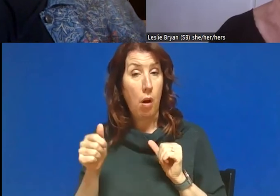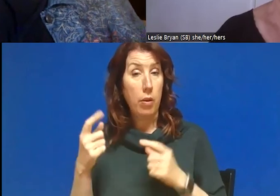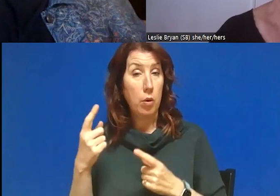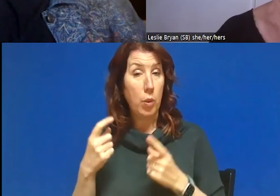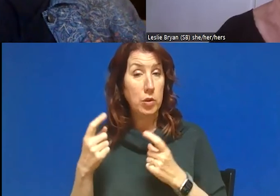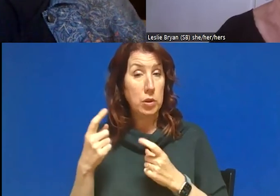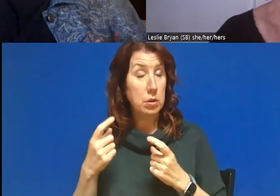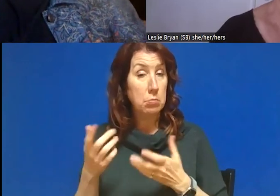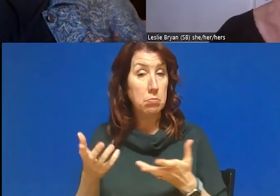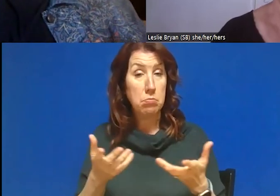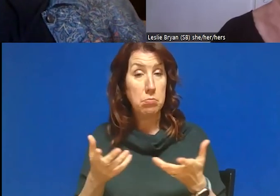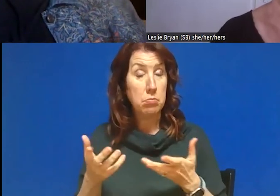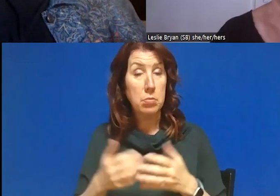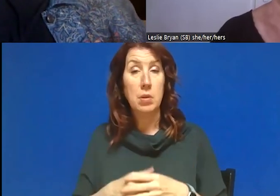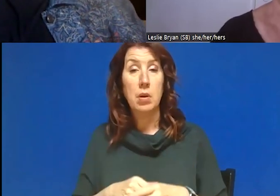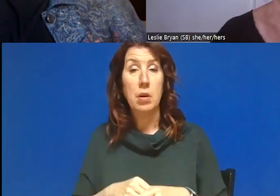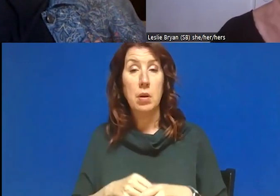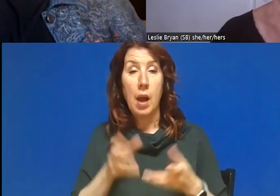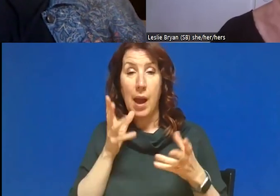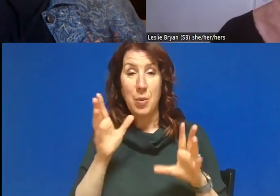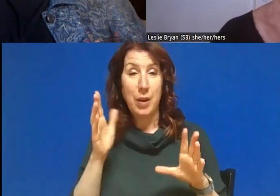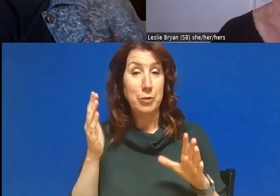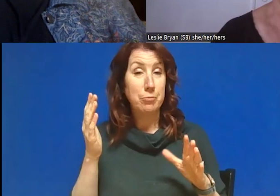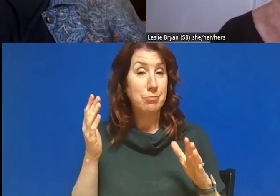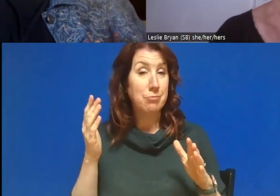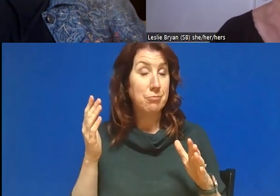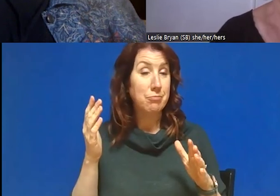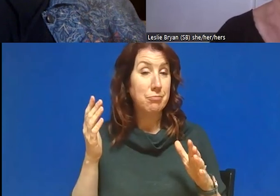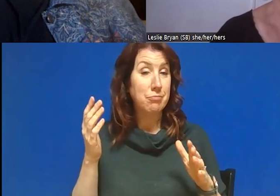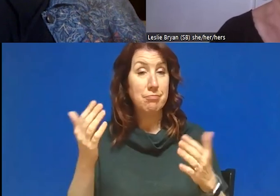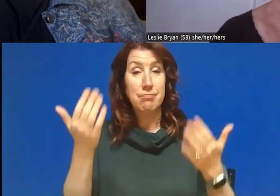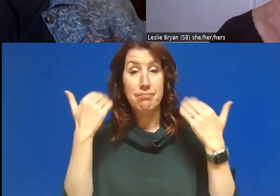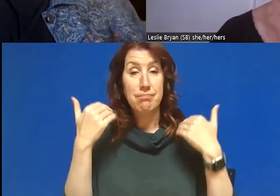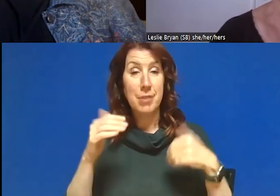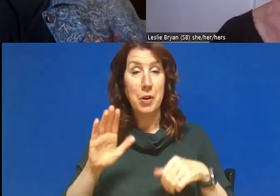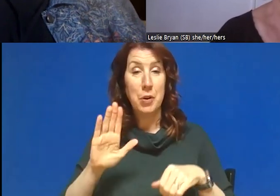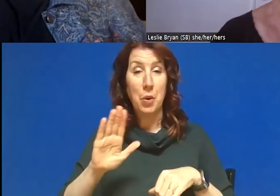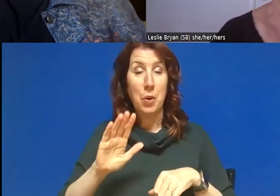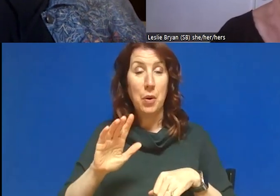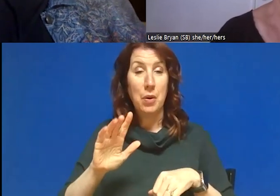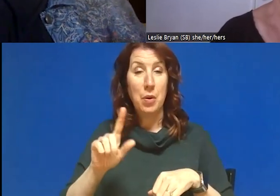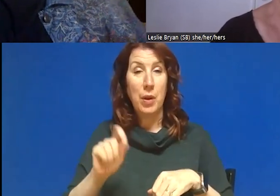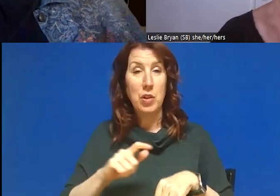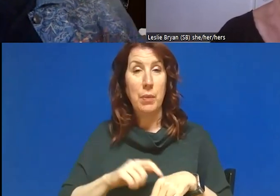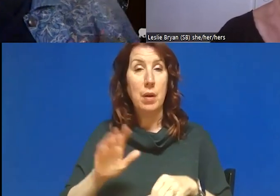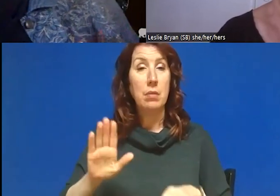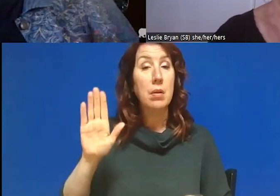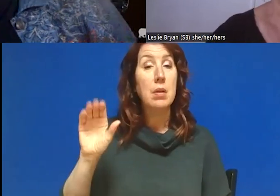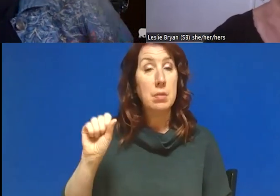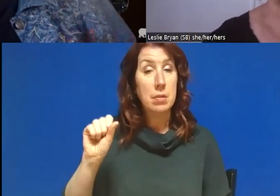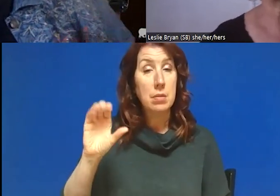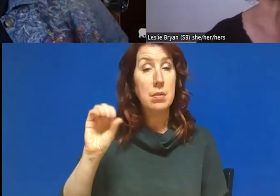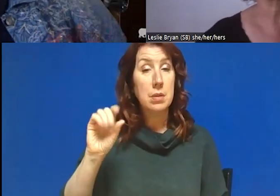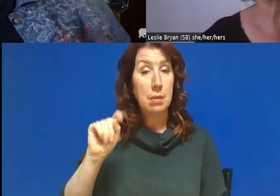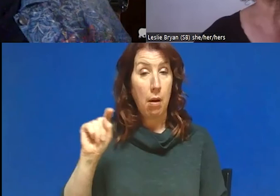anyone has a question, because I don't want to take up everyone's question time, but my questions. I have a question, if